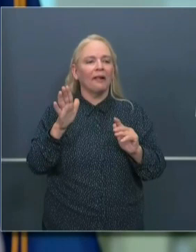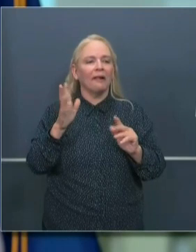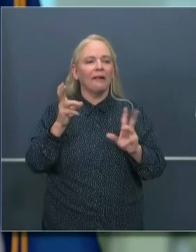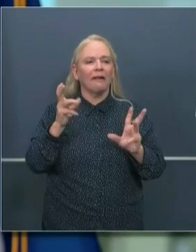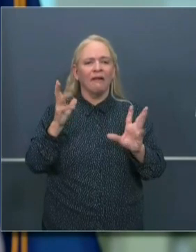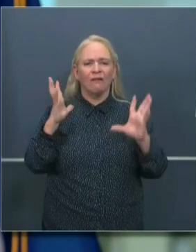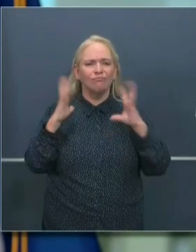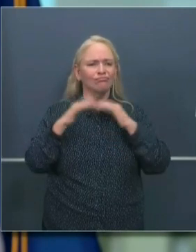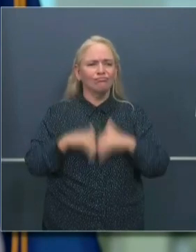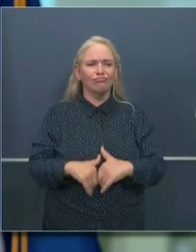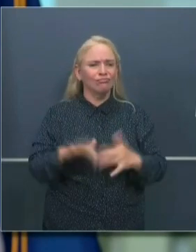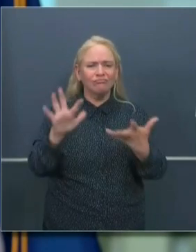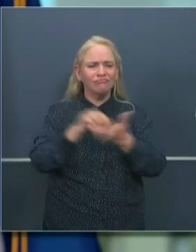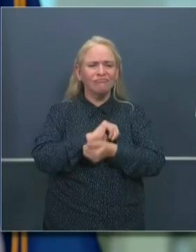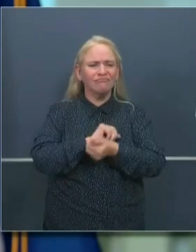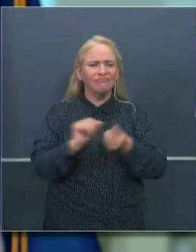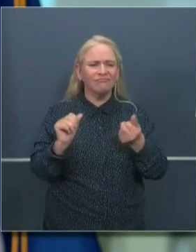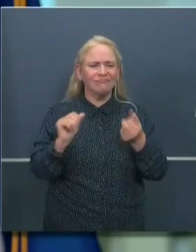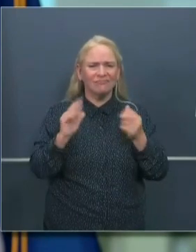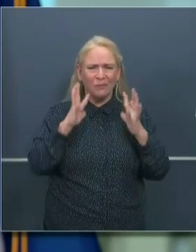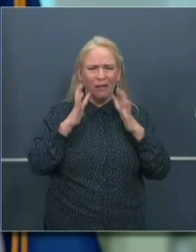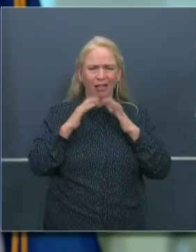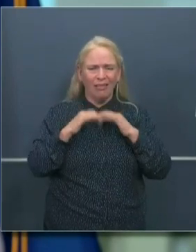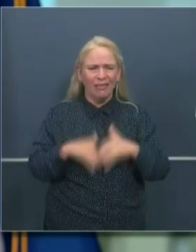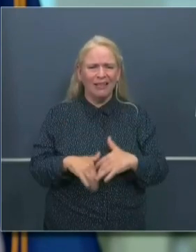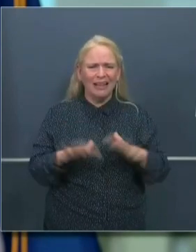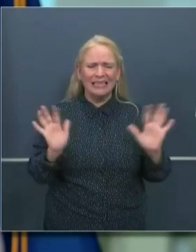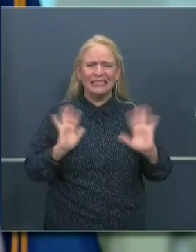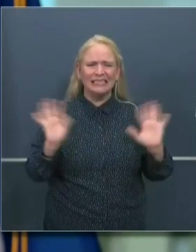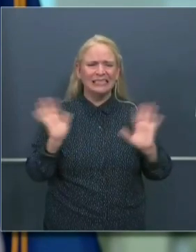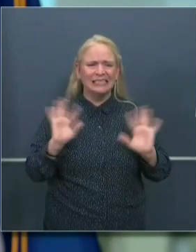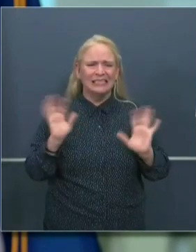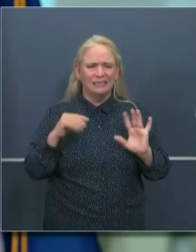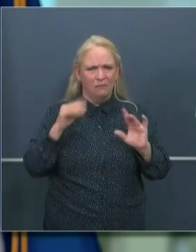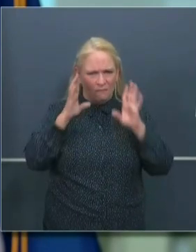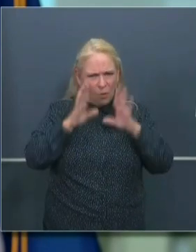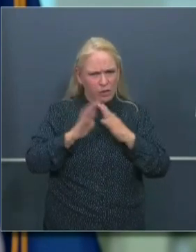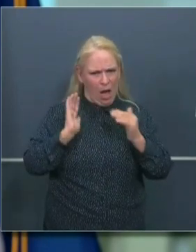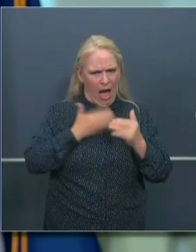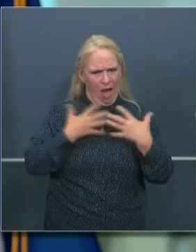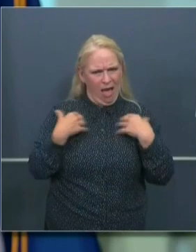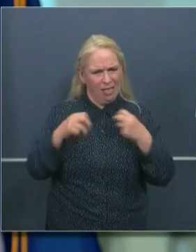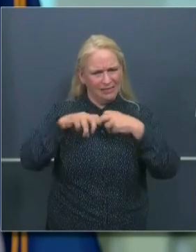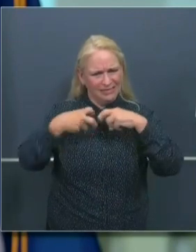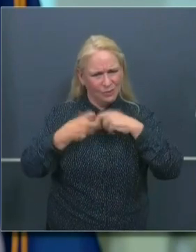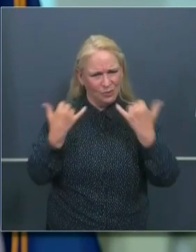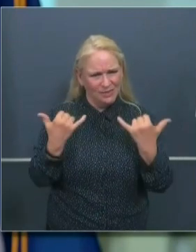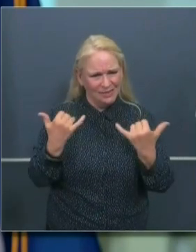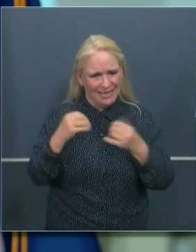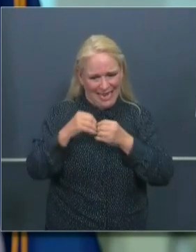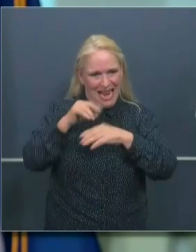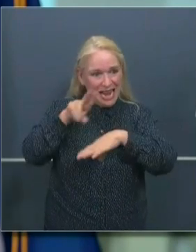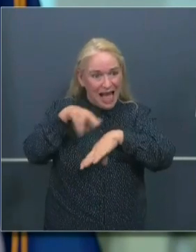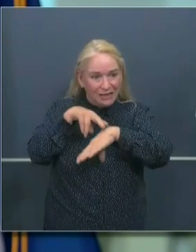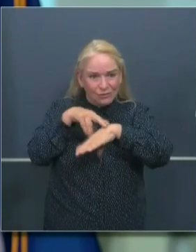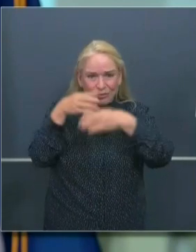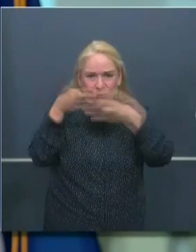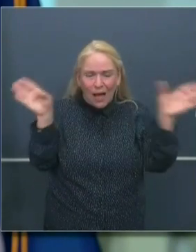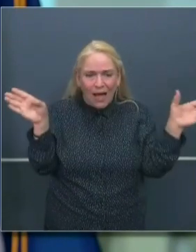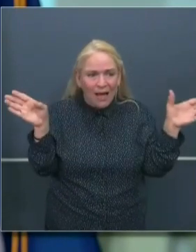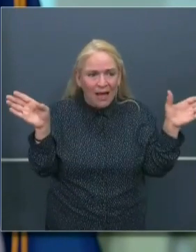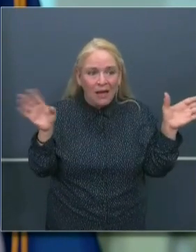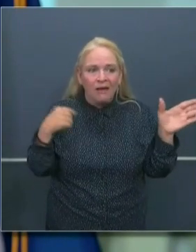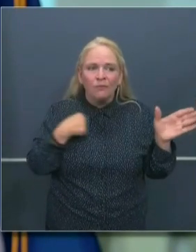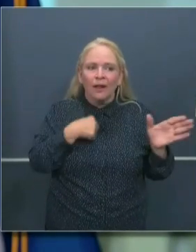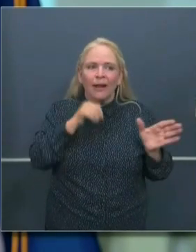to be diminished. And so, look, we have a health crisis in this nation. we are not out of this crisis. We're still